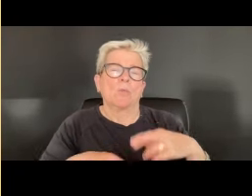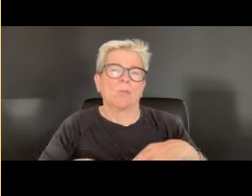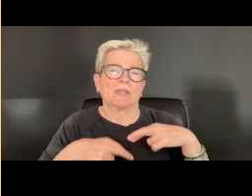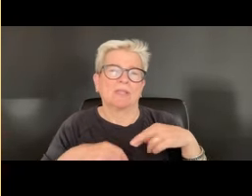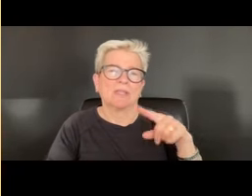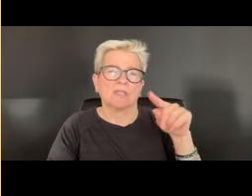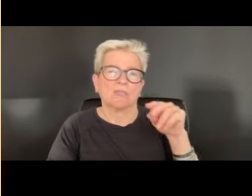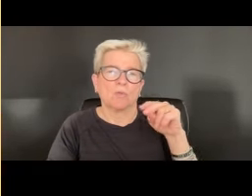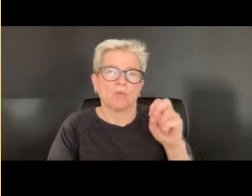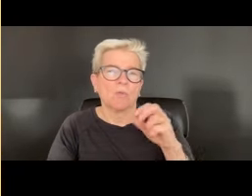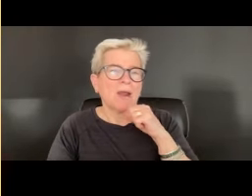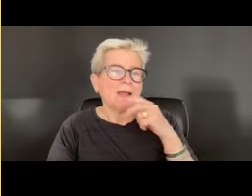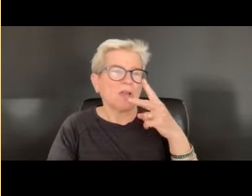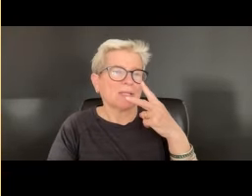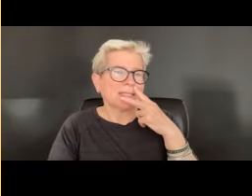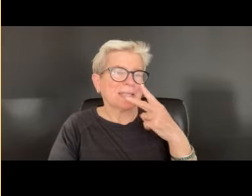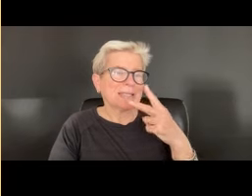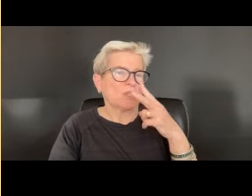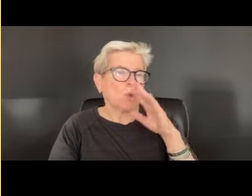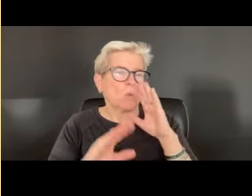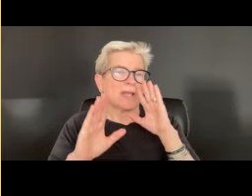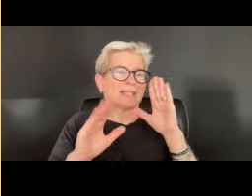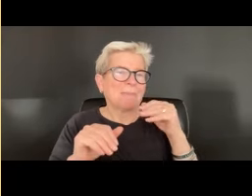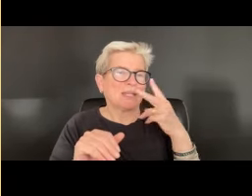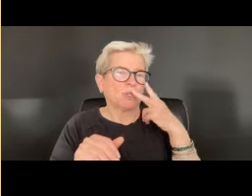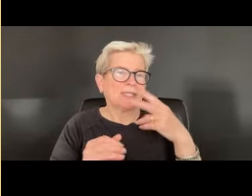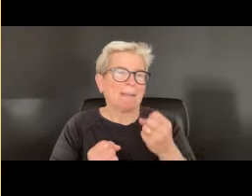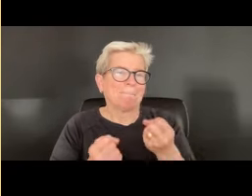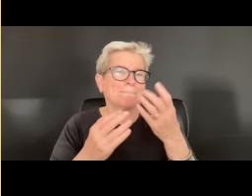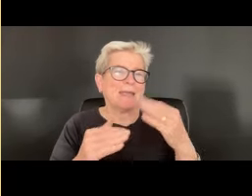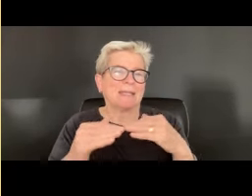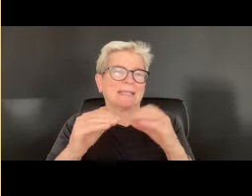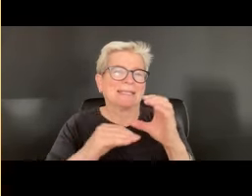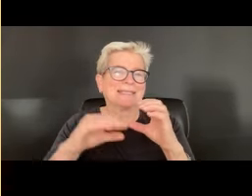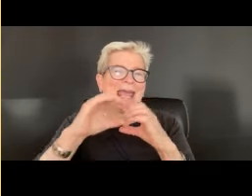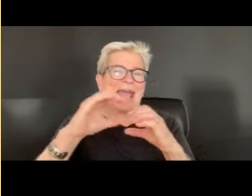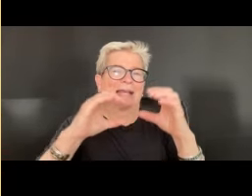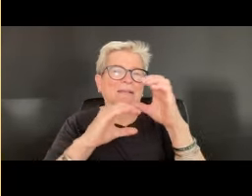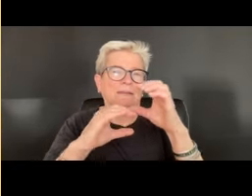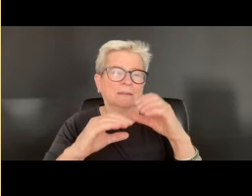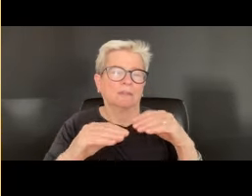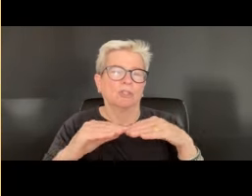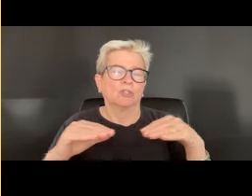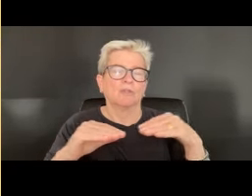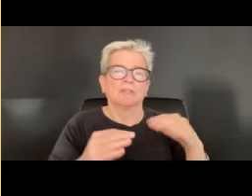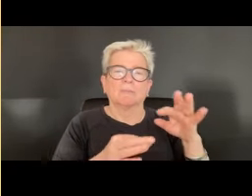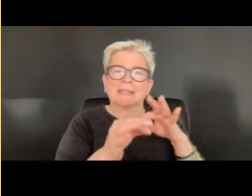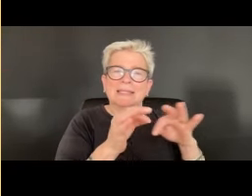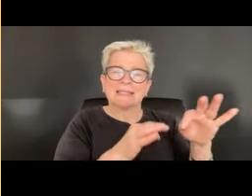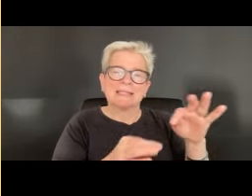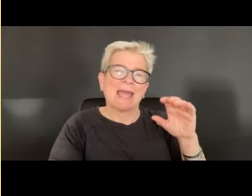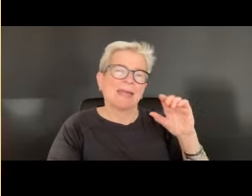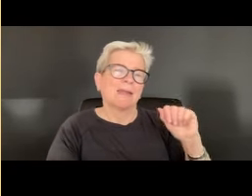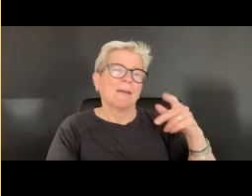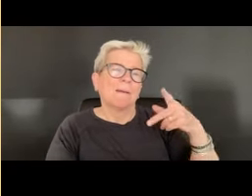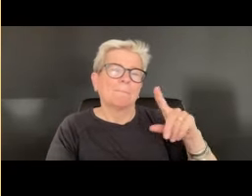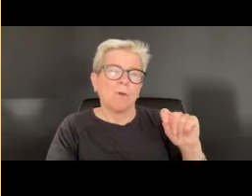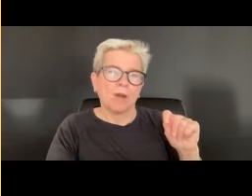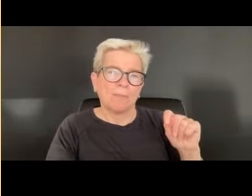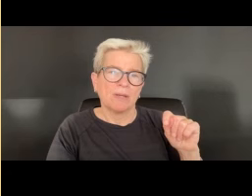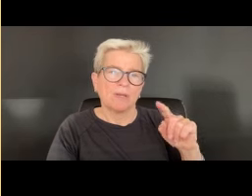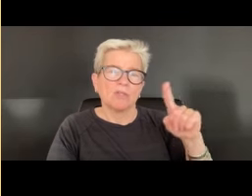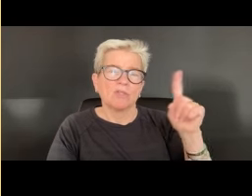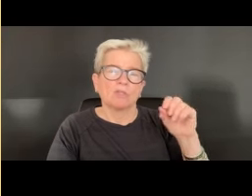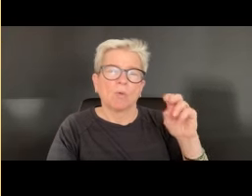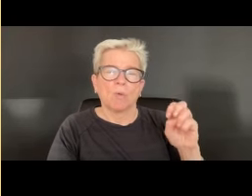doing is also to try to create more apartment zoning, areas that are more 4 or 5, 6 stories,